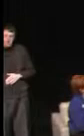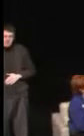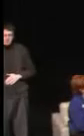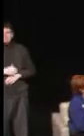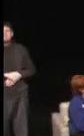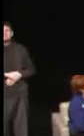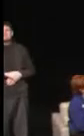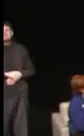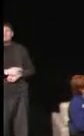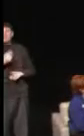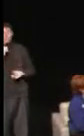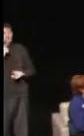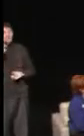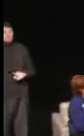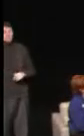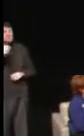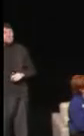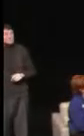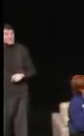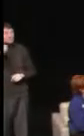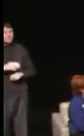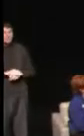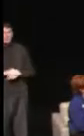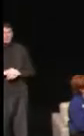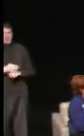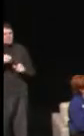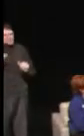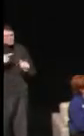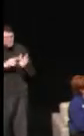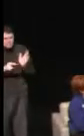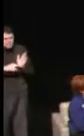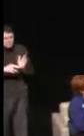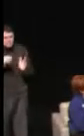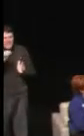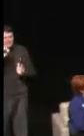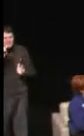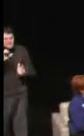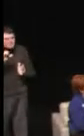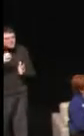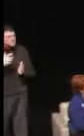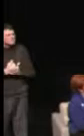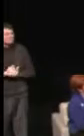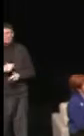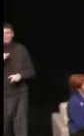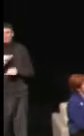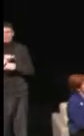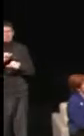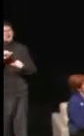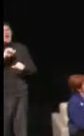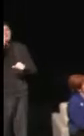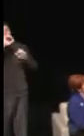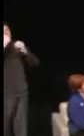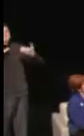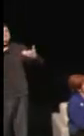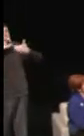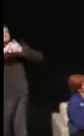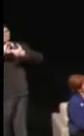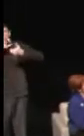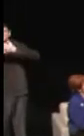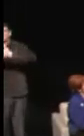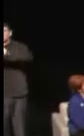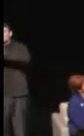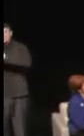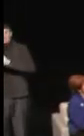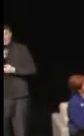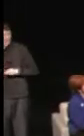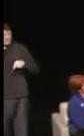series, academic opportunities, and collaborations with other organizations, and as the first museum of this